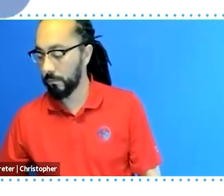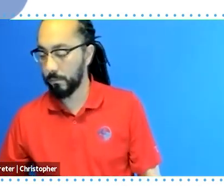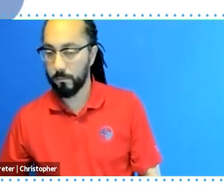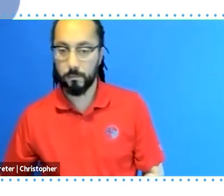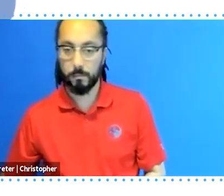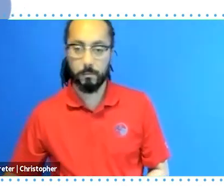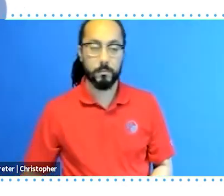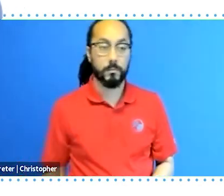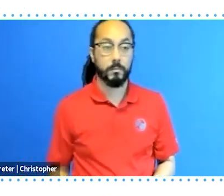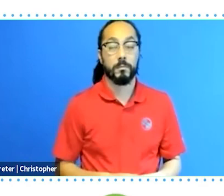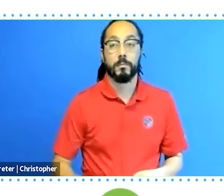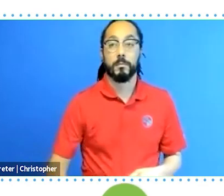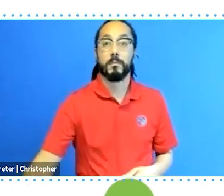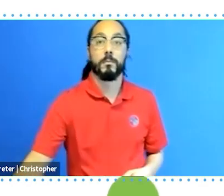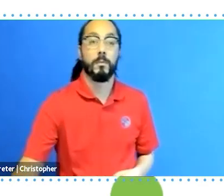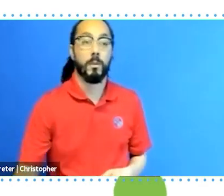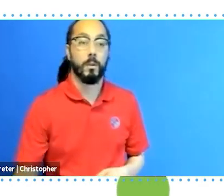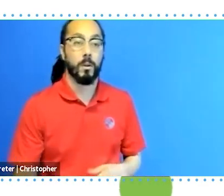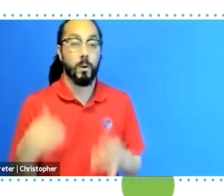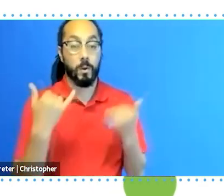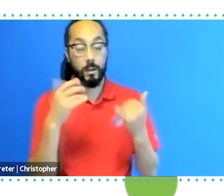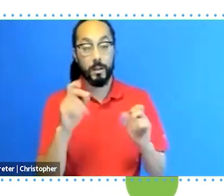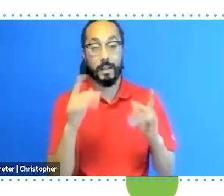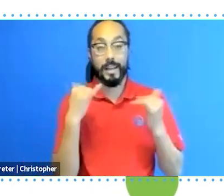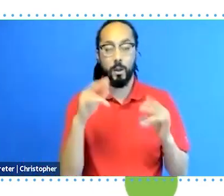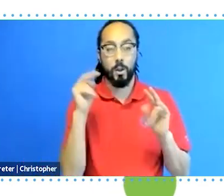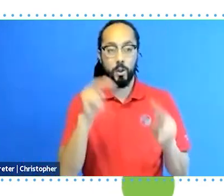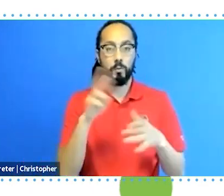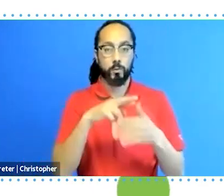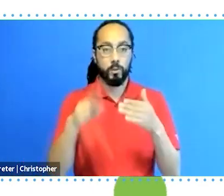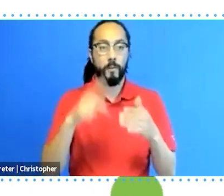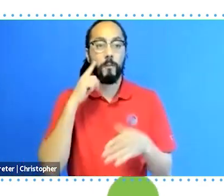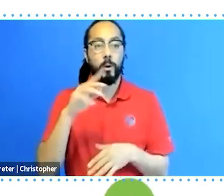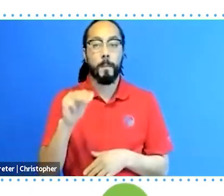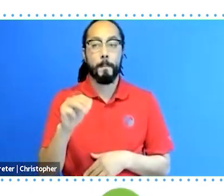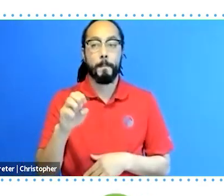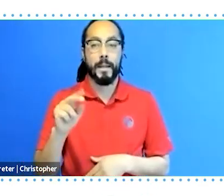Yes, please. Great. So I'm just going to go back to the slides.